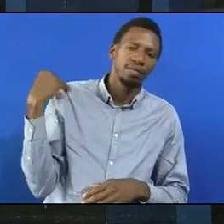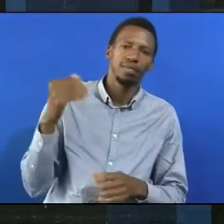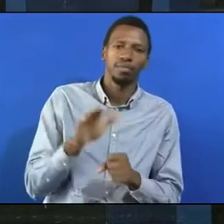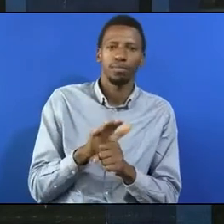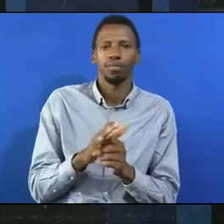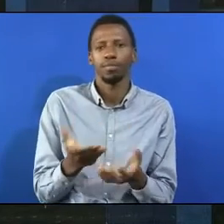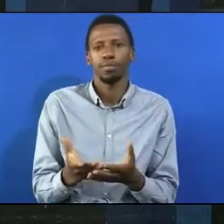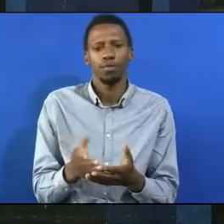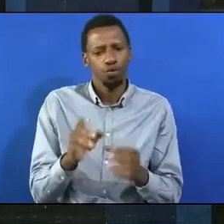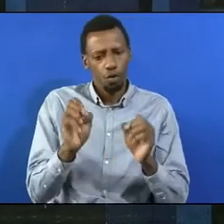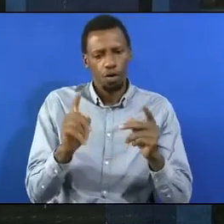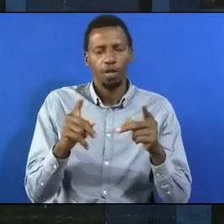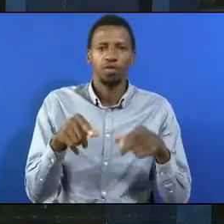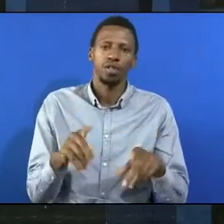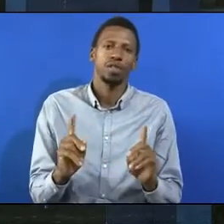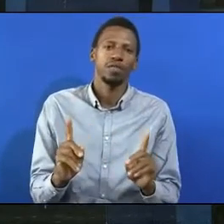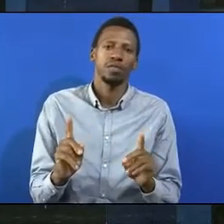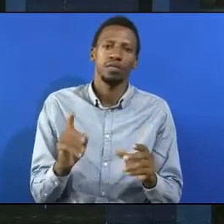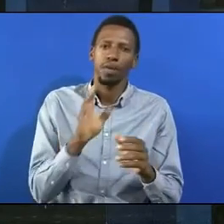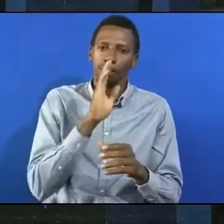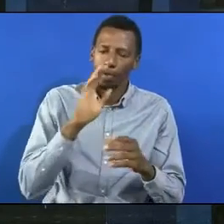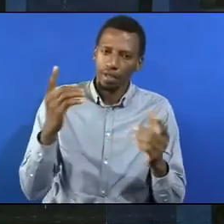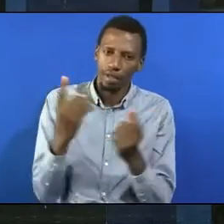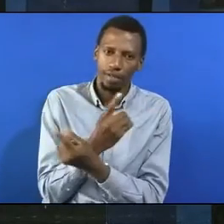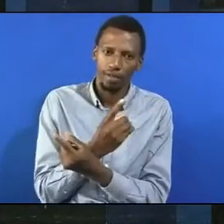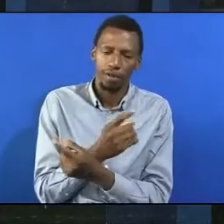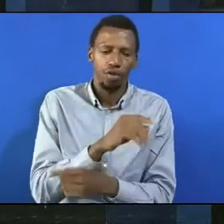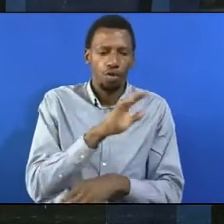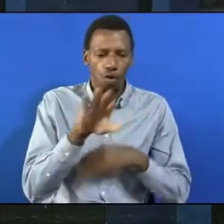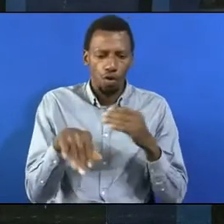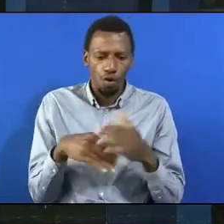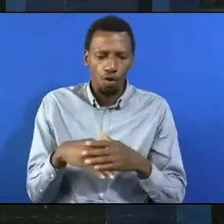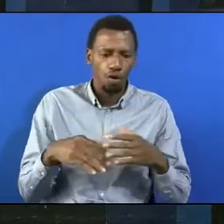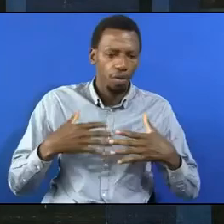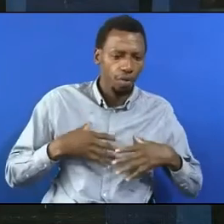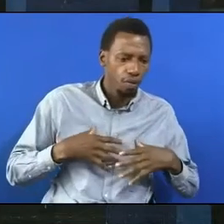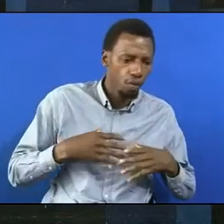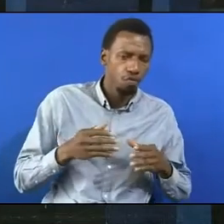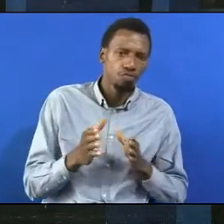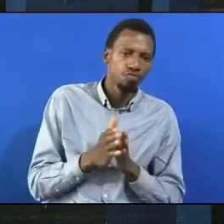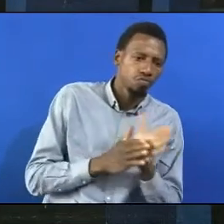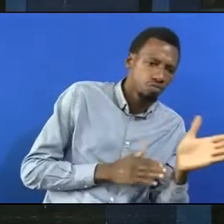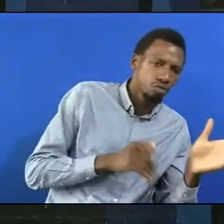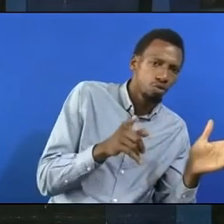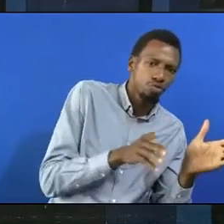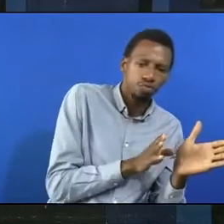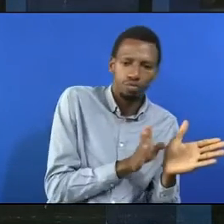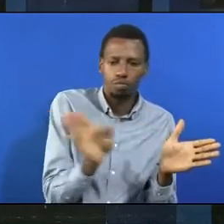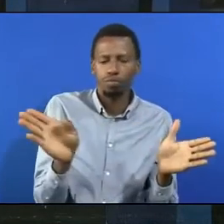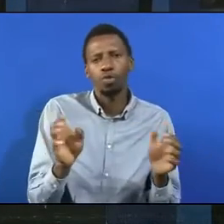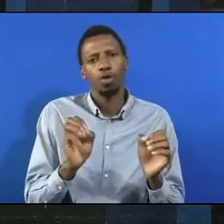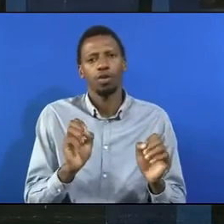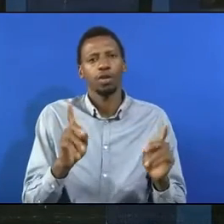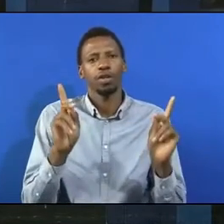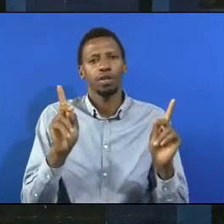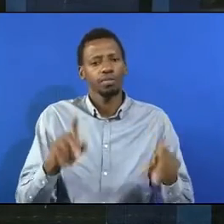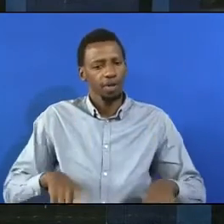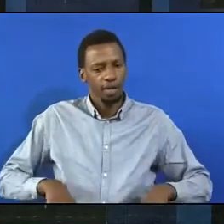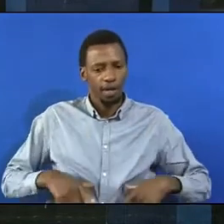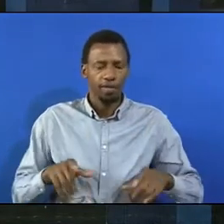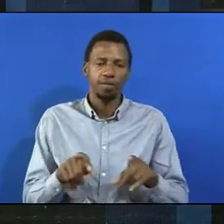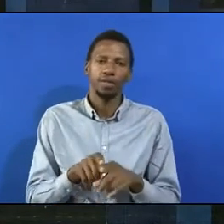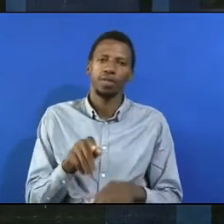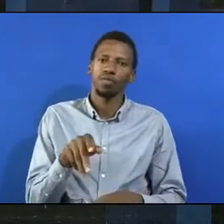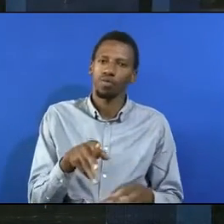Be okay with yourself. Be different. Everyone else is going left, you are going right, and it's okay. That's how the world is. After